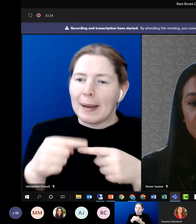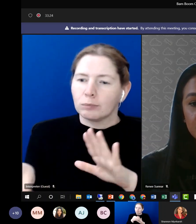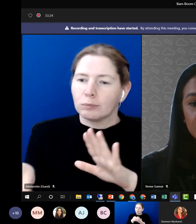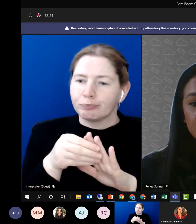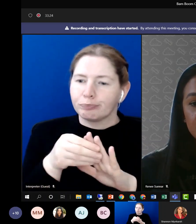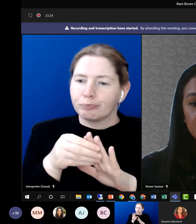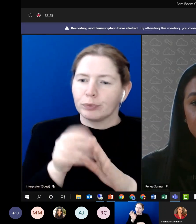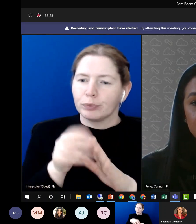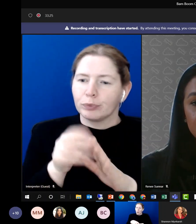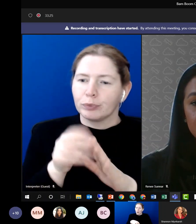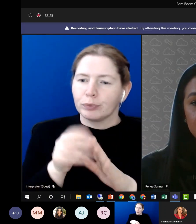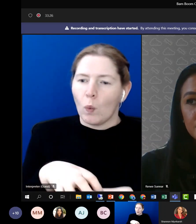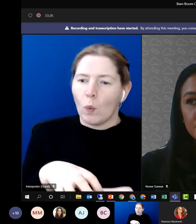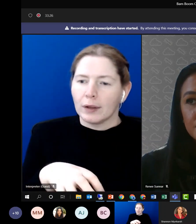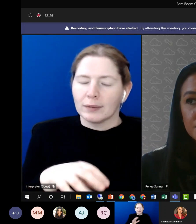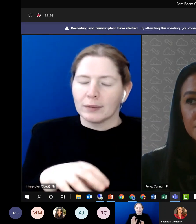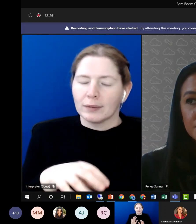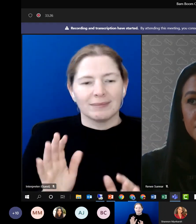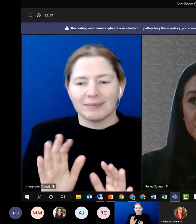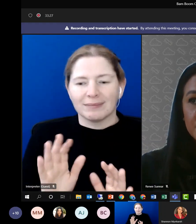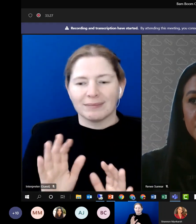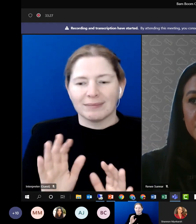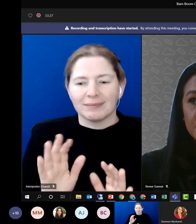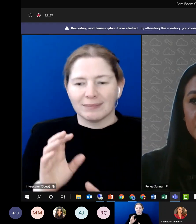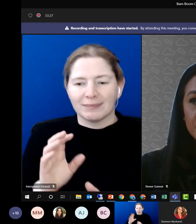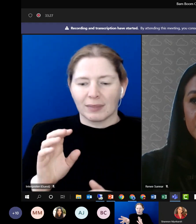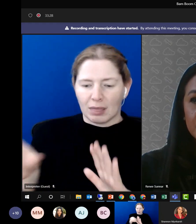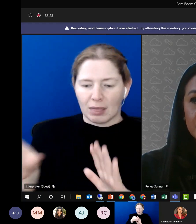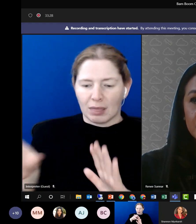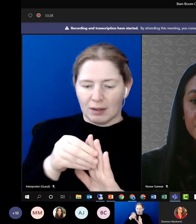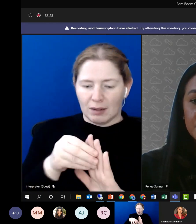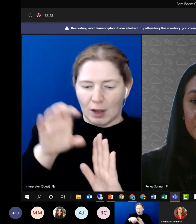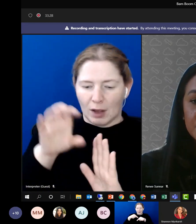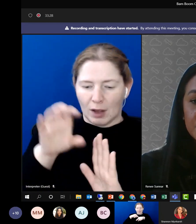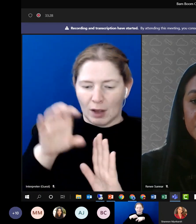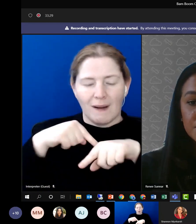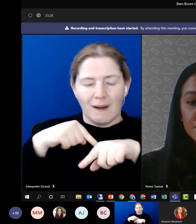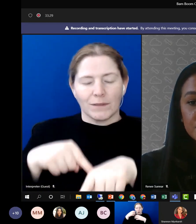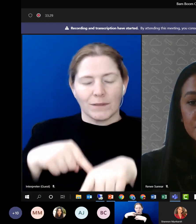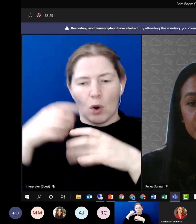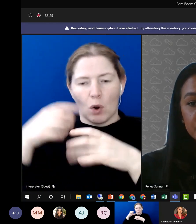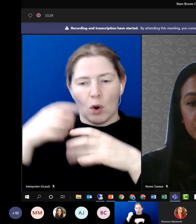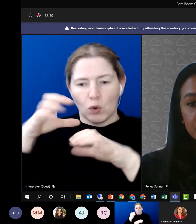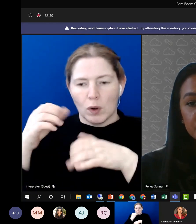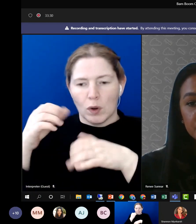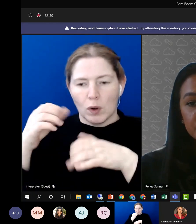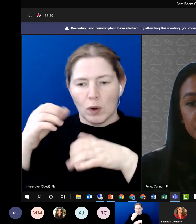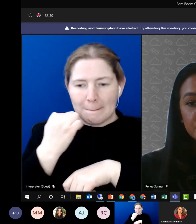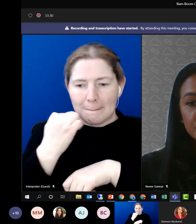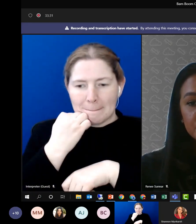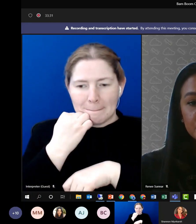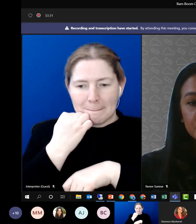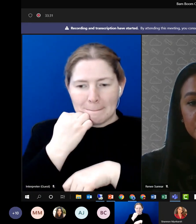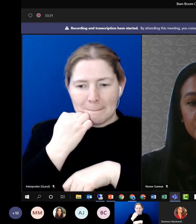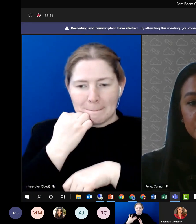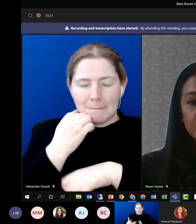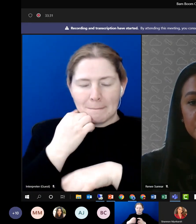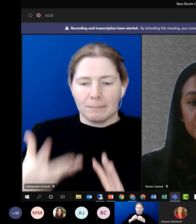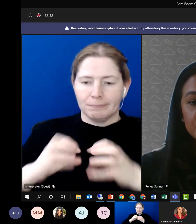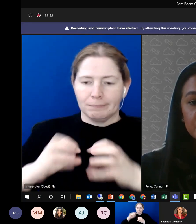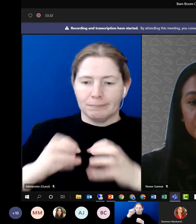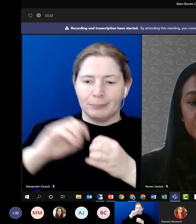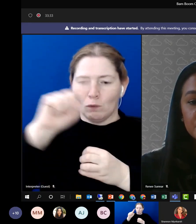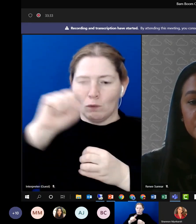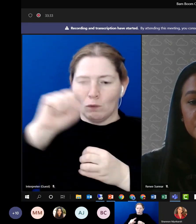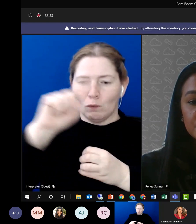doesn't as such capture the location. It's as with Google Maps, where you get a route and